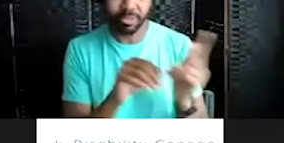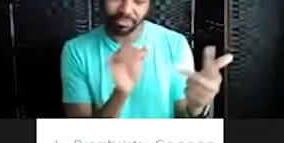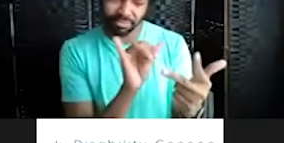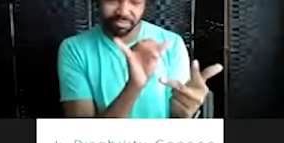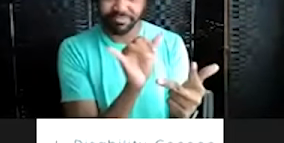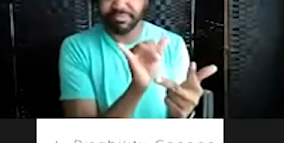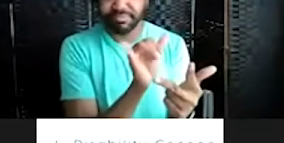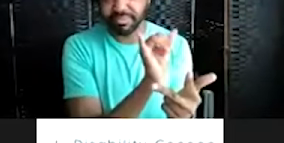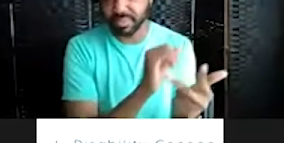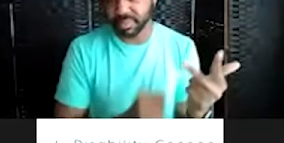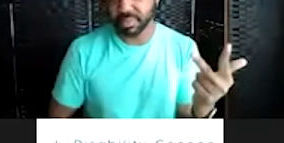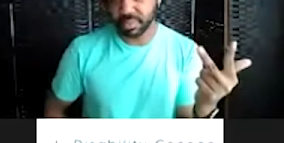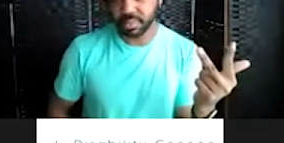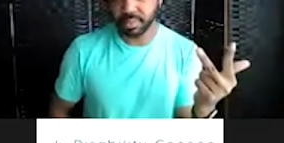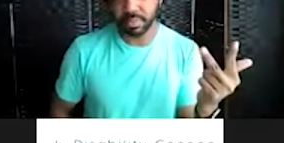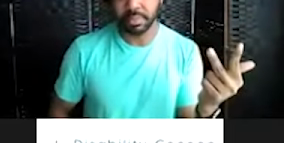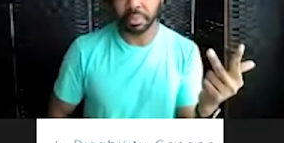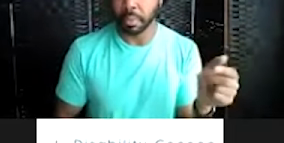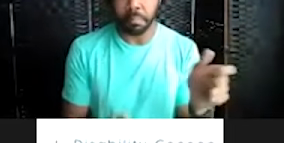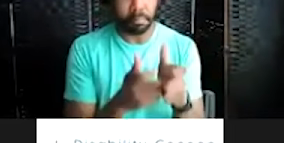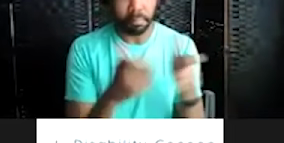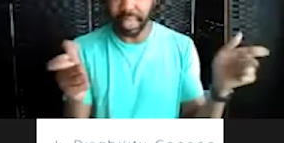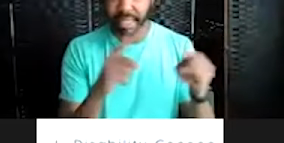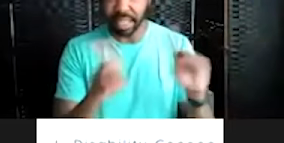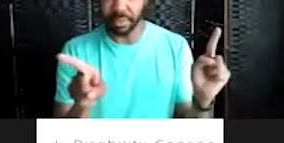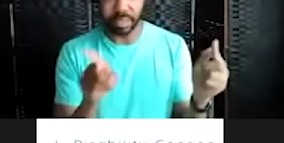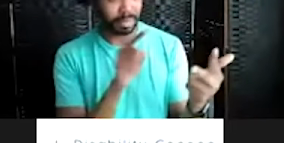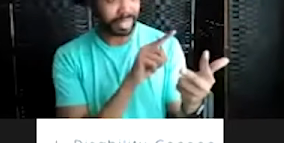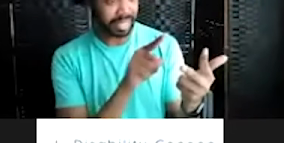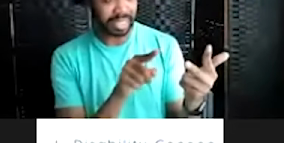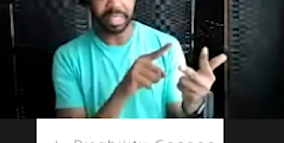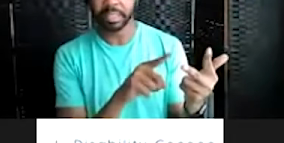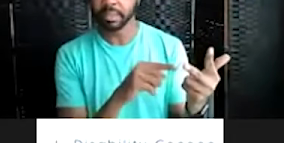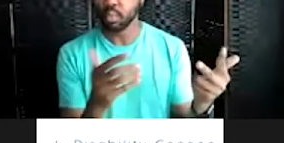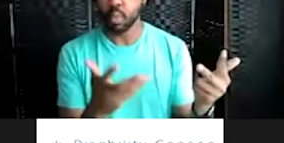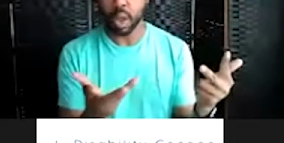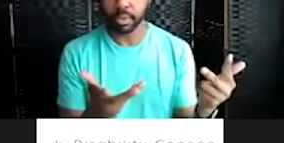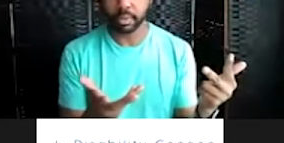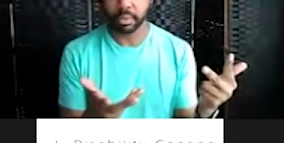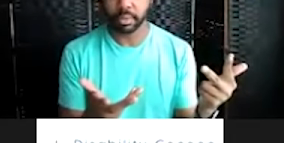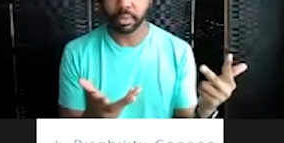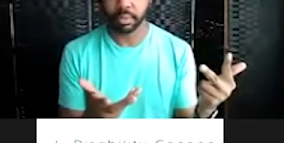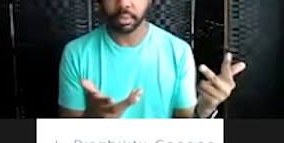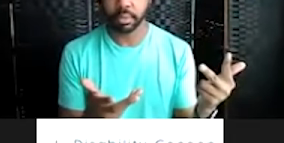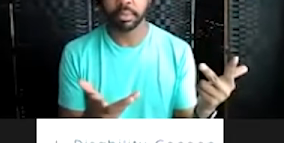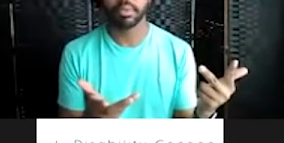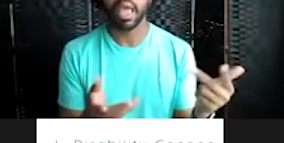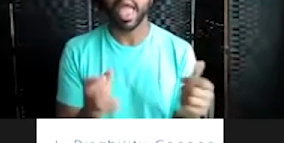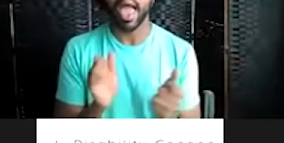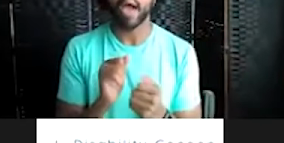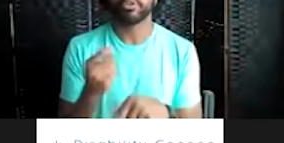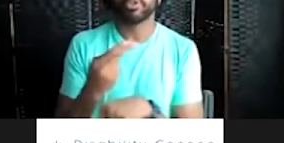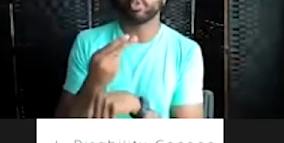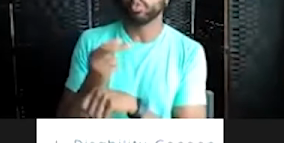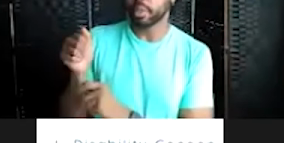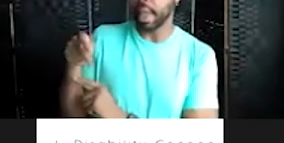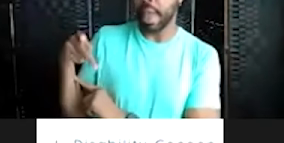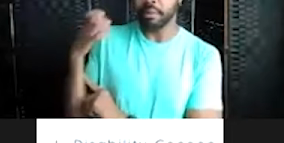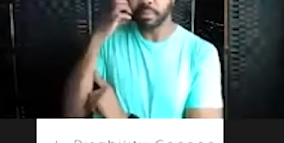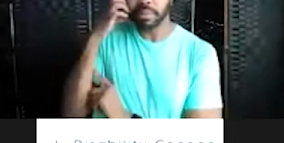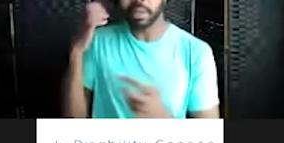The biggest difference I've found is really usability of the app. And